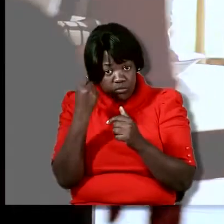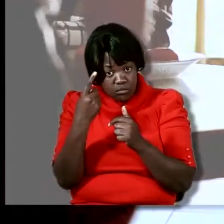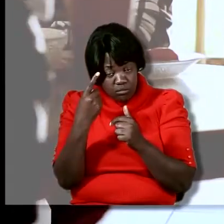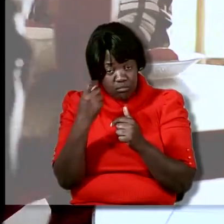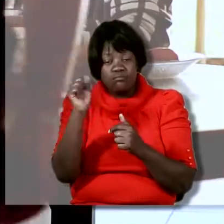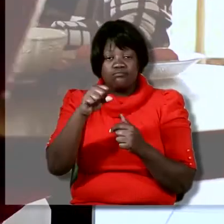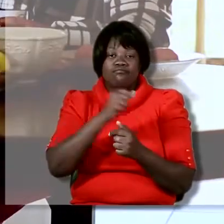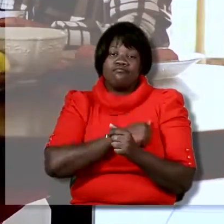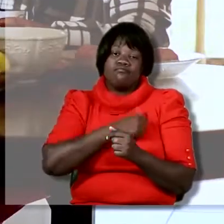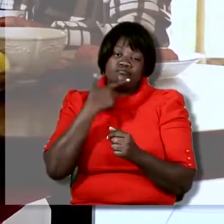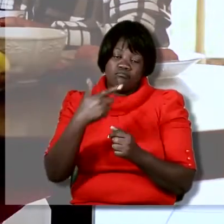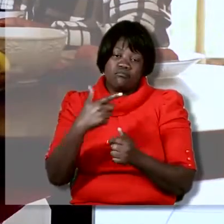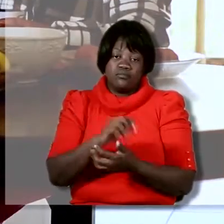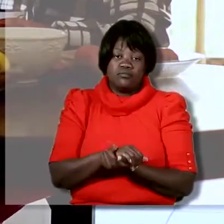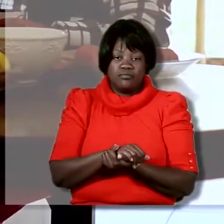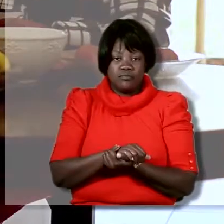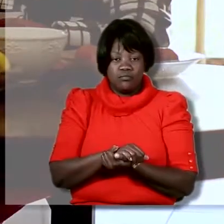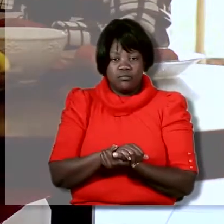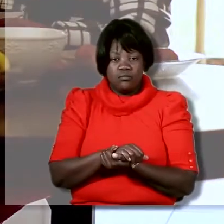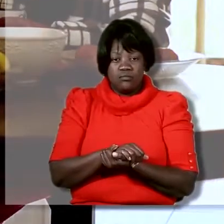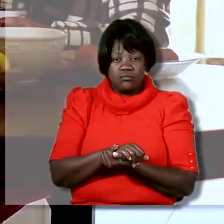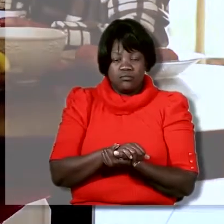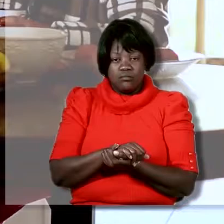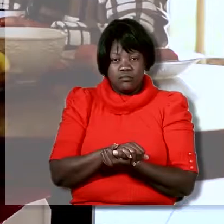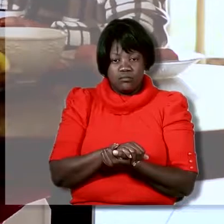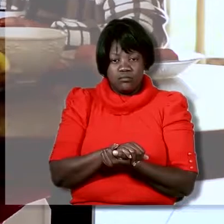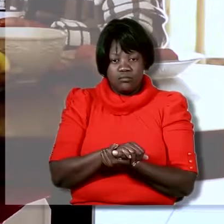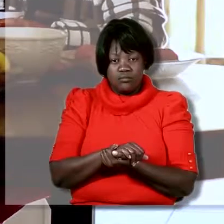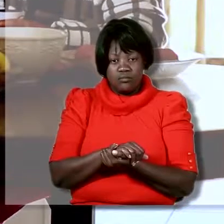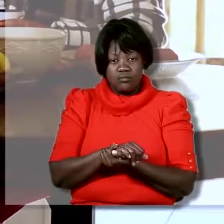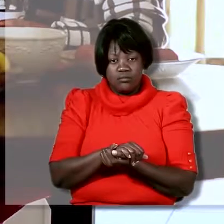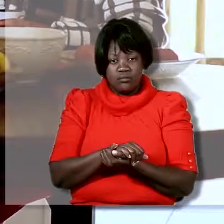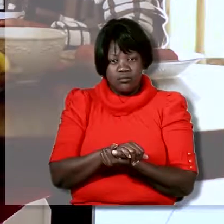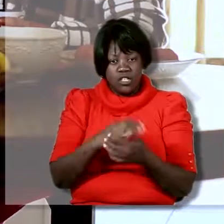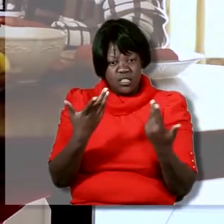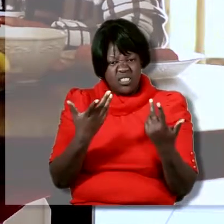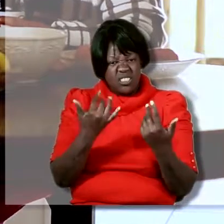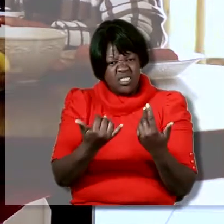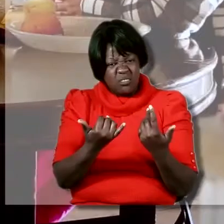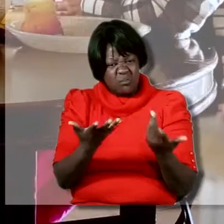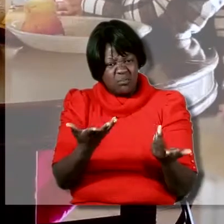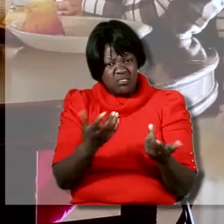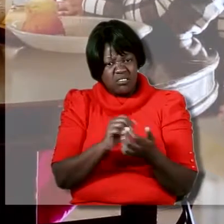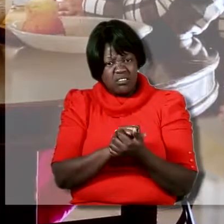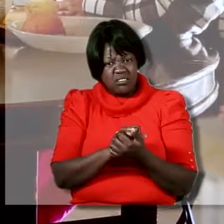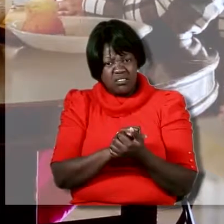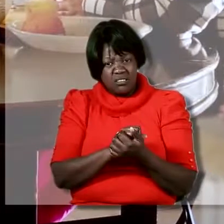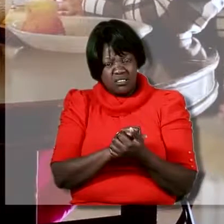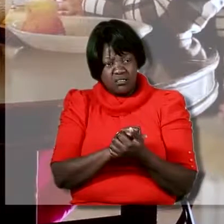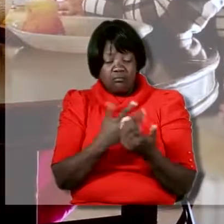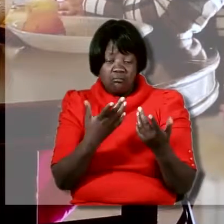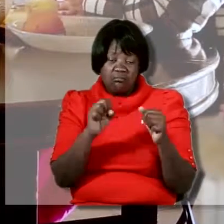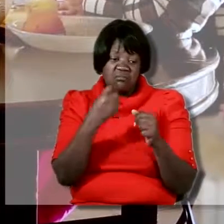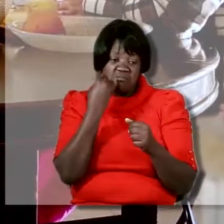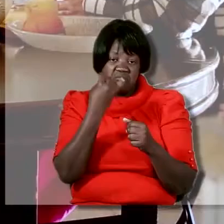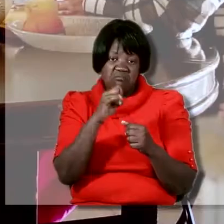And baby? And now? Apparently she understands everything about the three